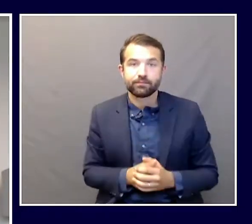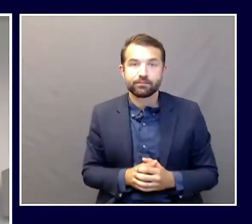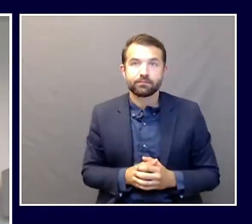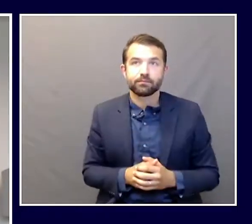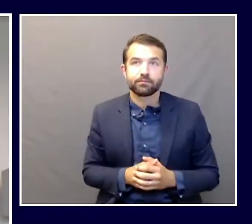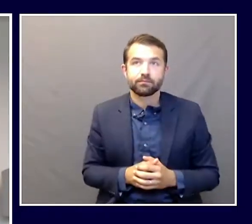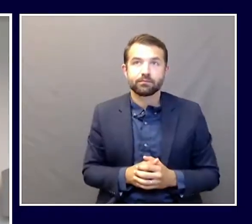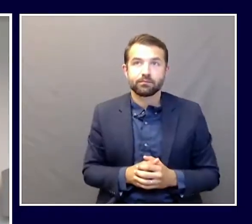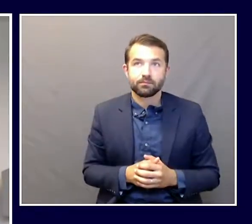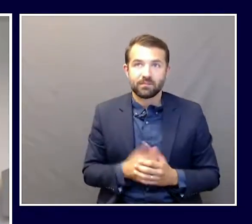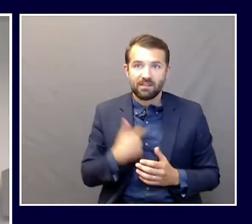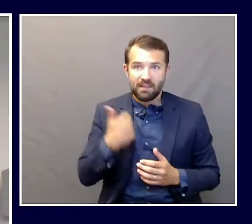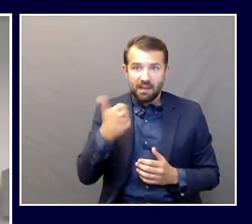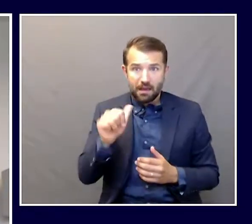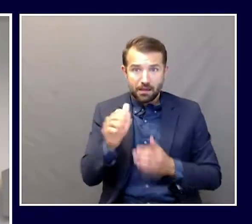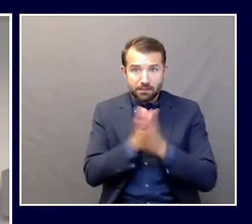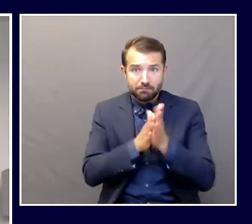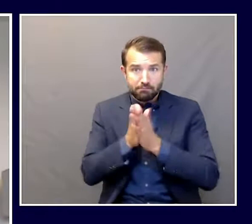clinics?